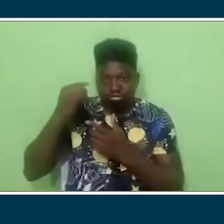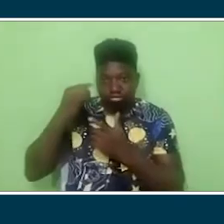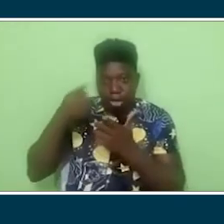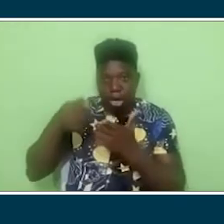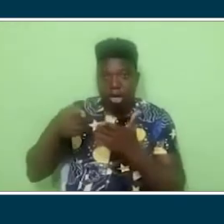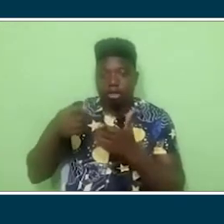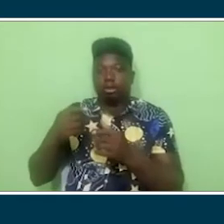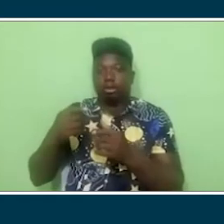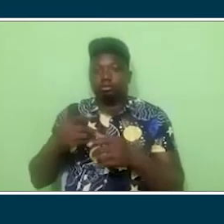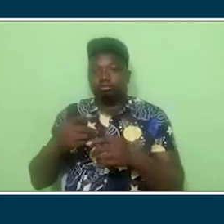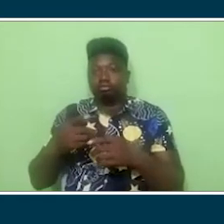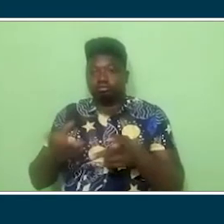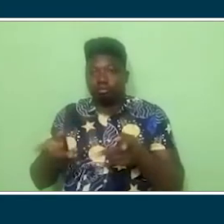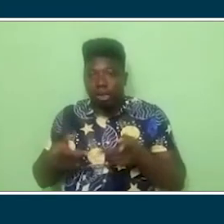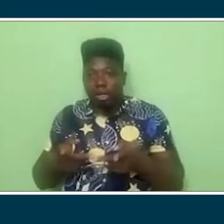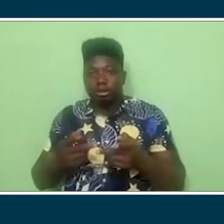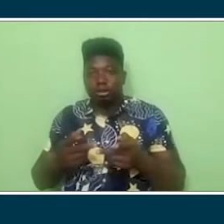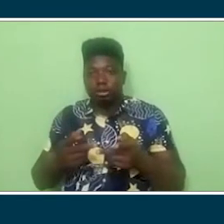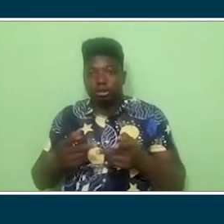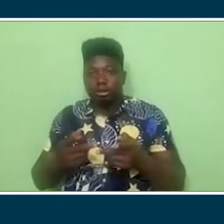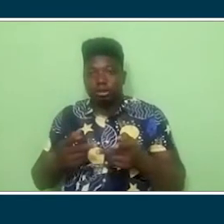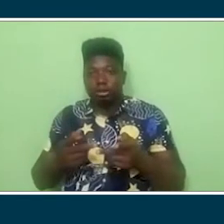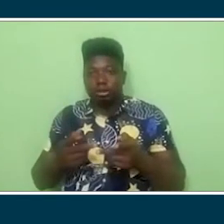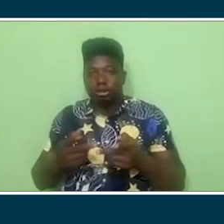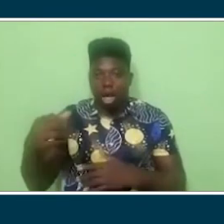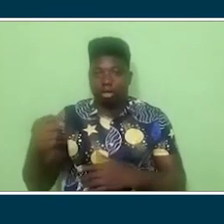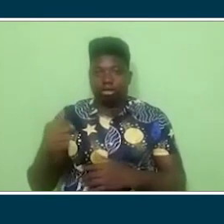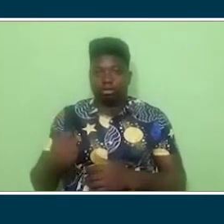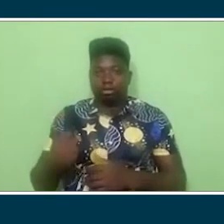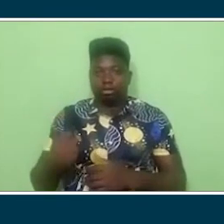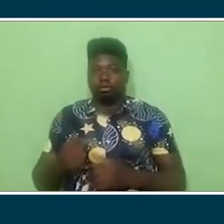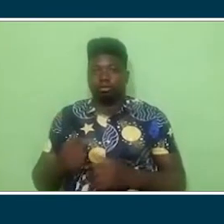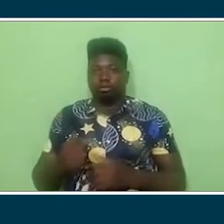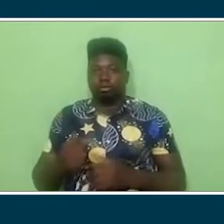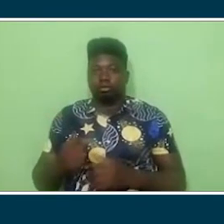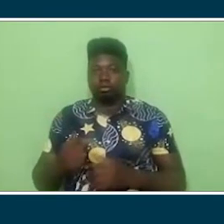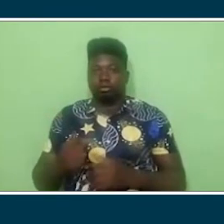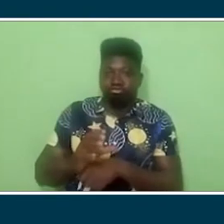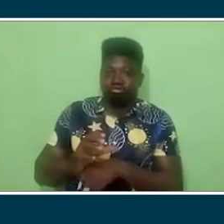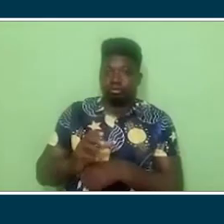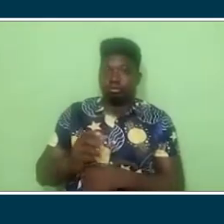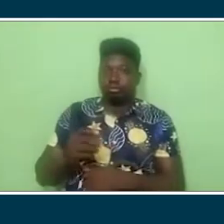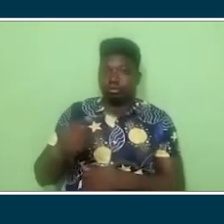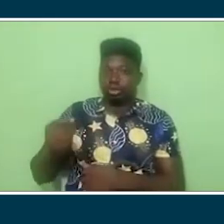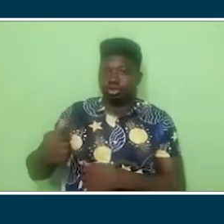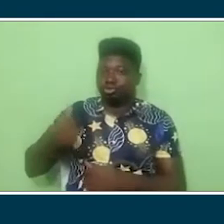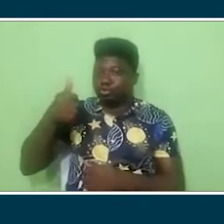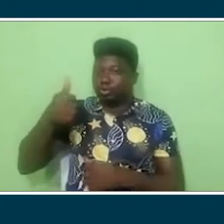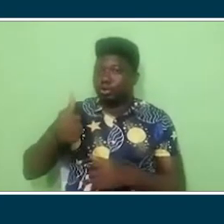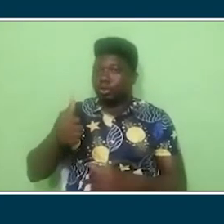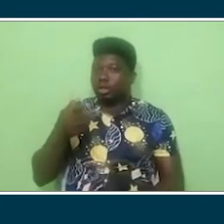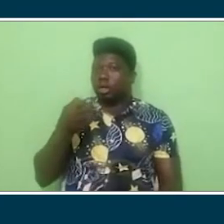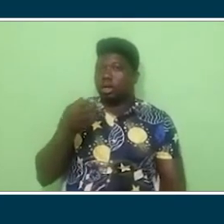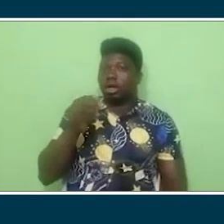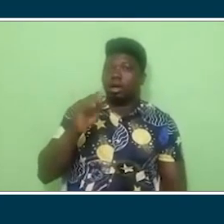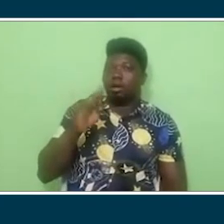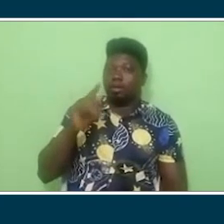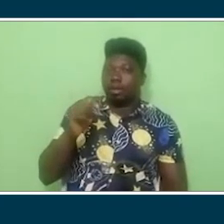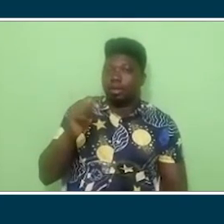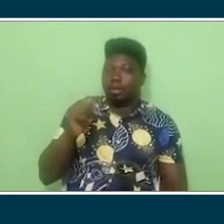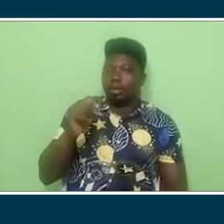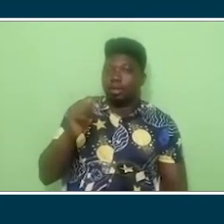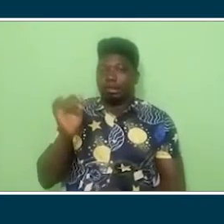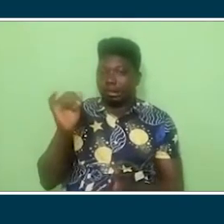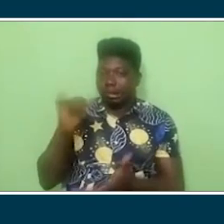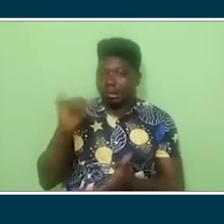of the supremacy culture, supremacy habits, as Nicole said. And that is, I think, the